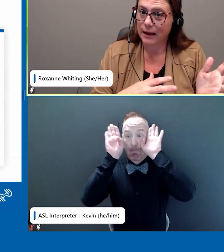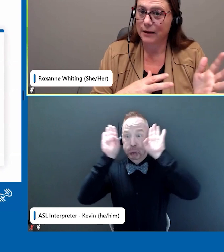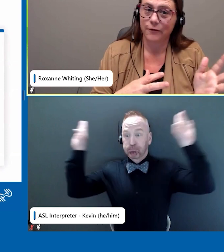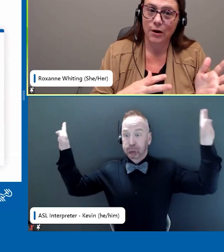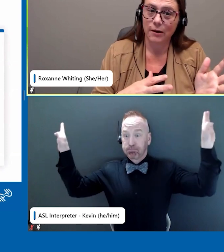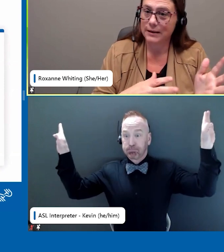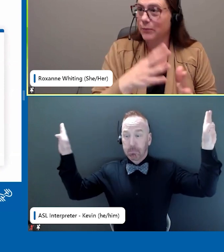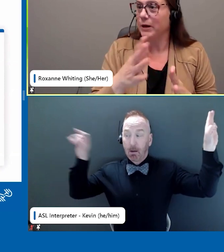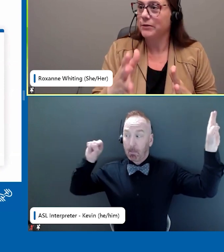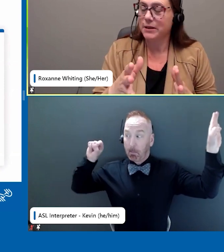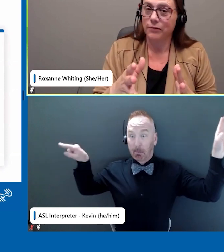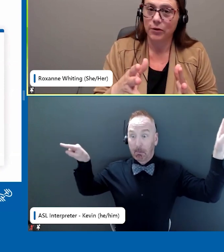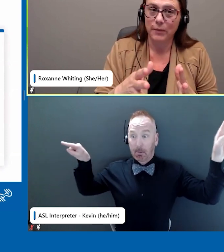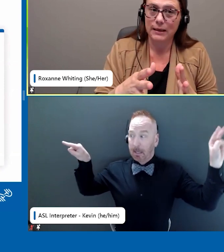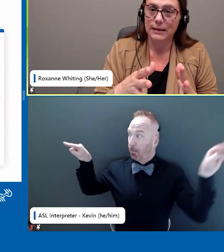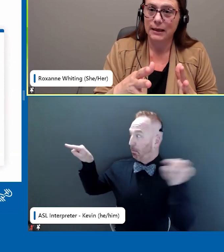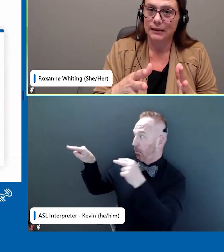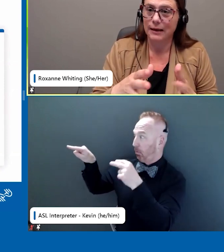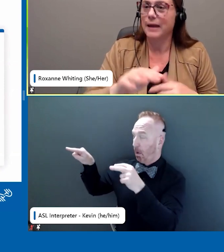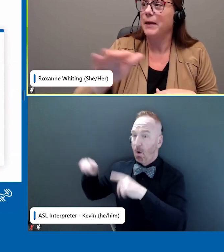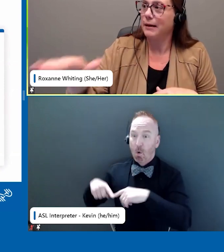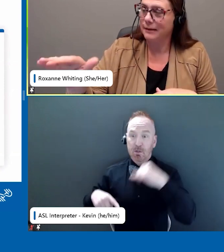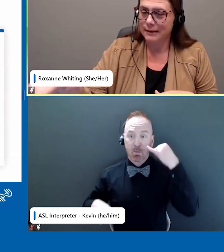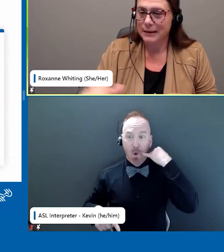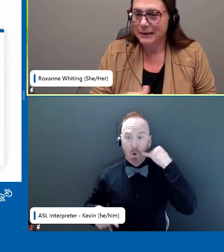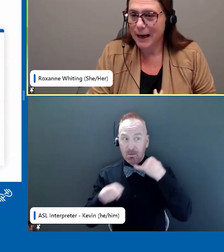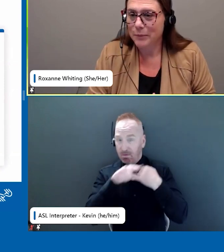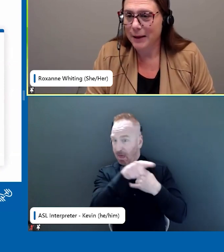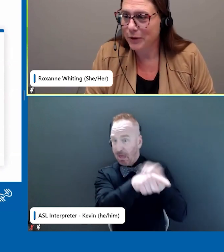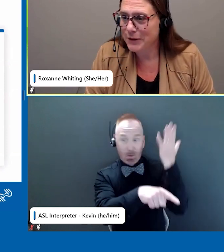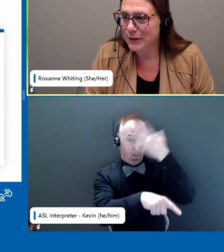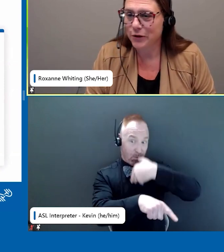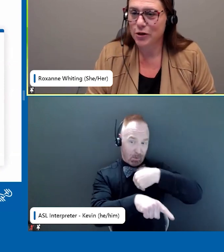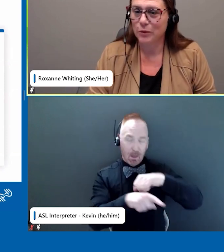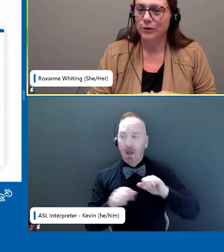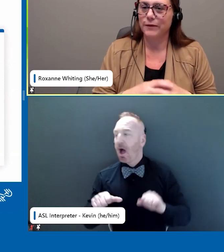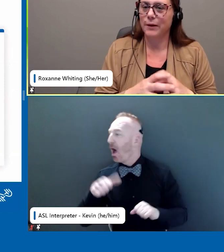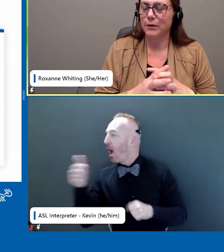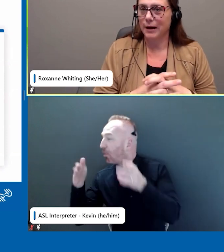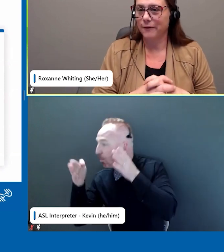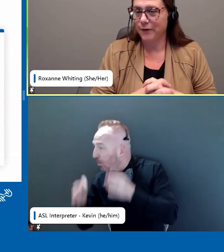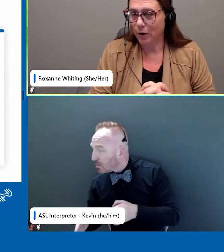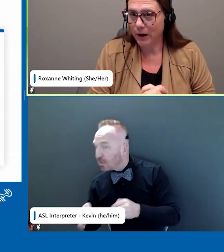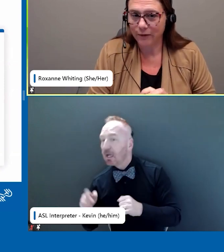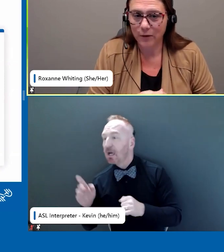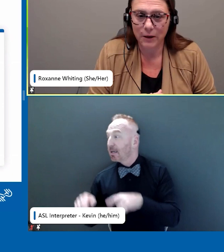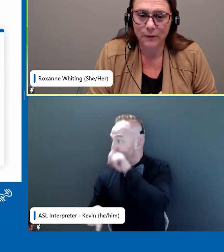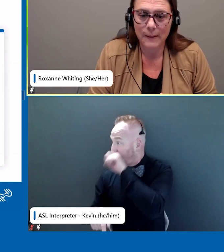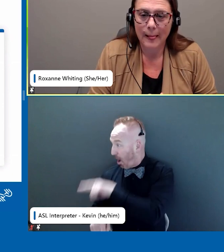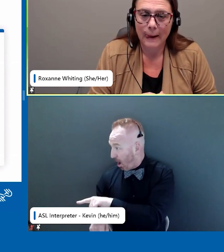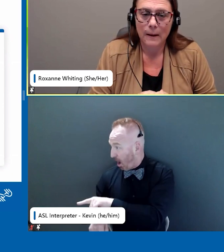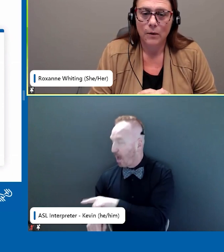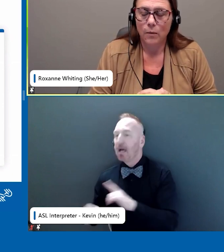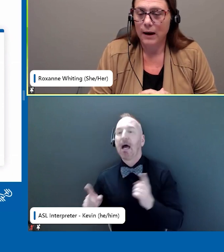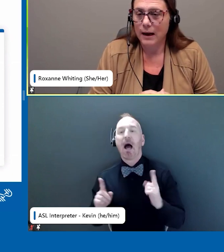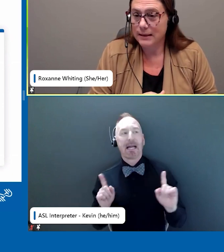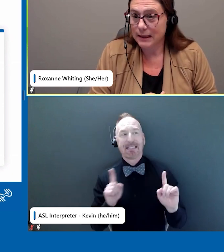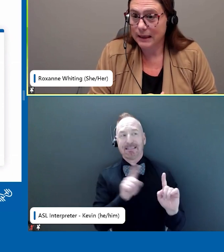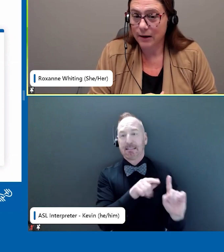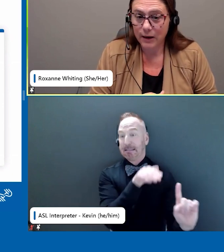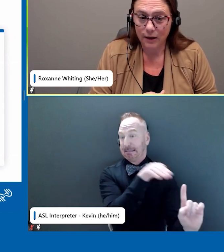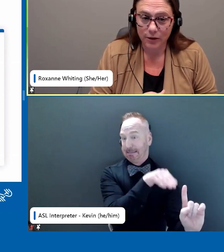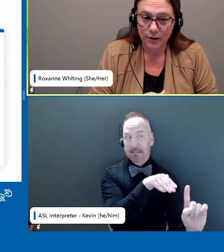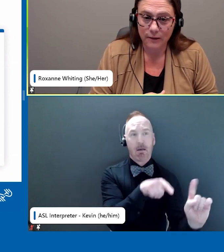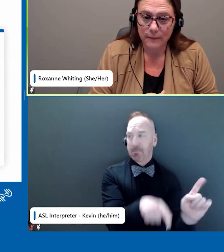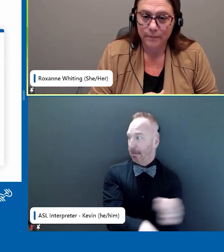see that. And if not, someone else in the room might see it and then tap that person on the shoulder if they were kind of far away from you. Whereas